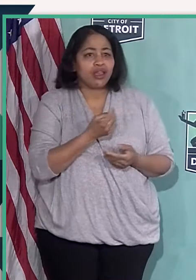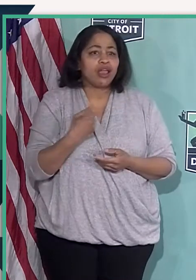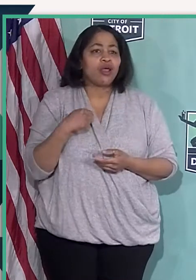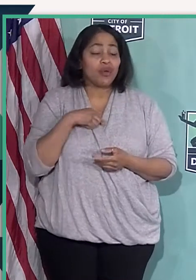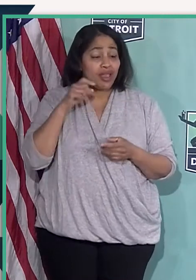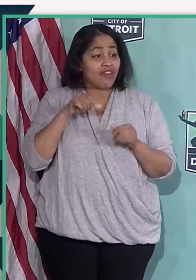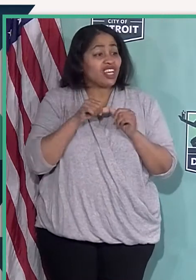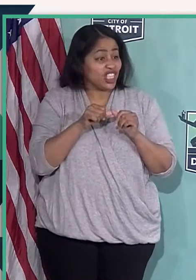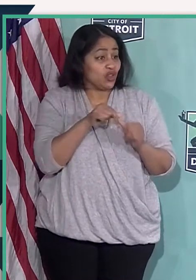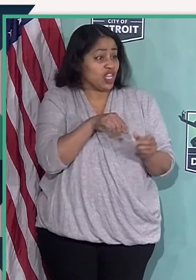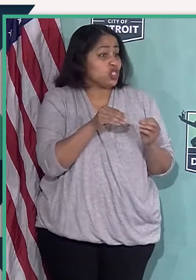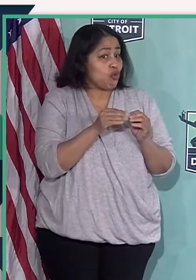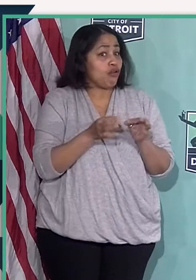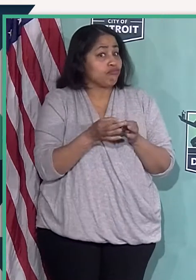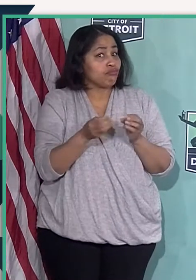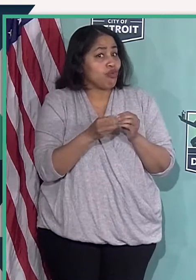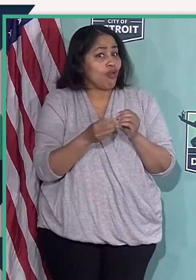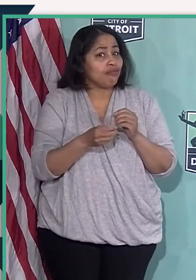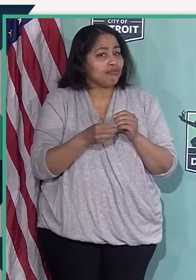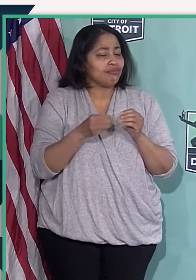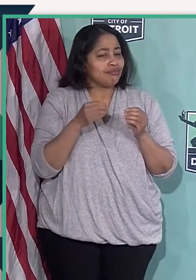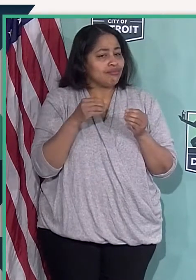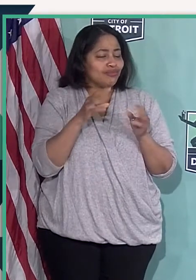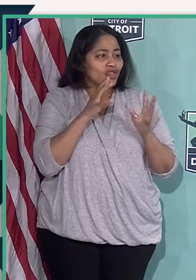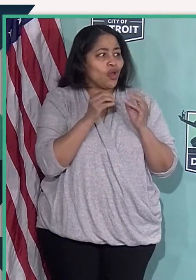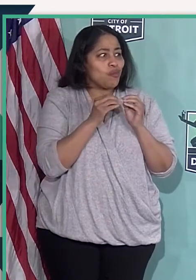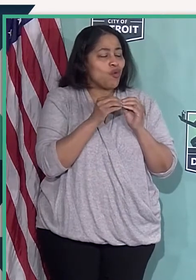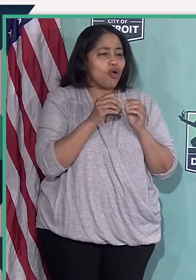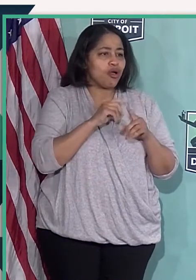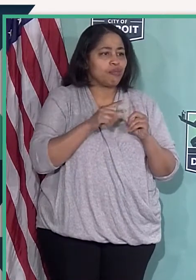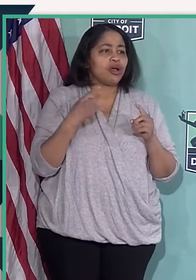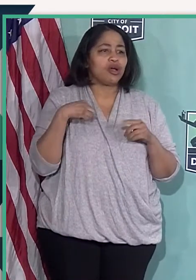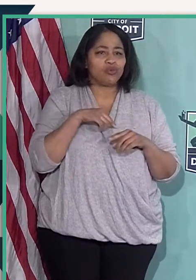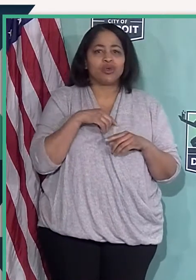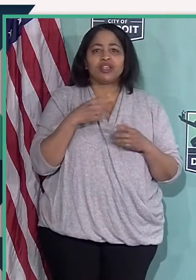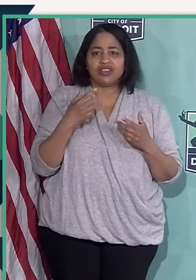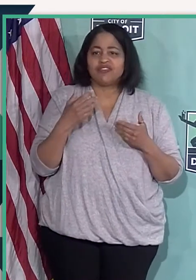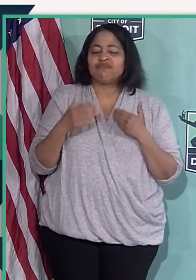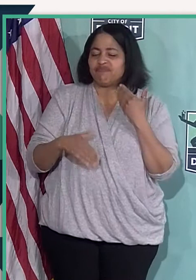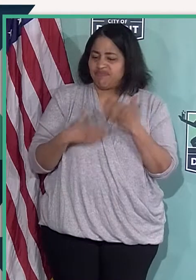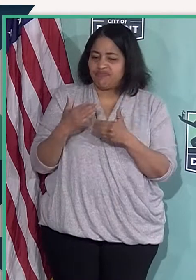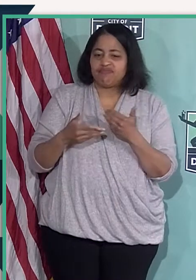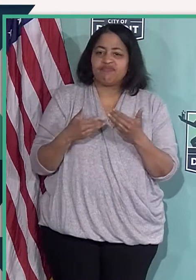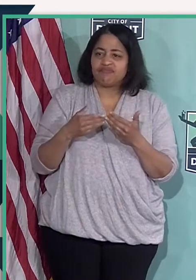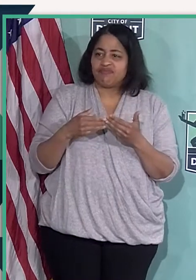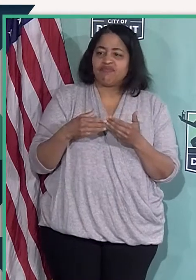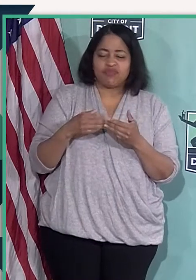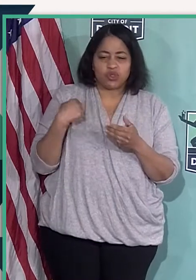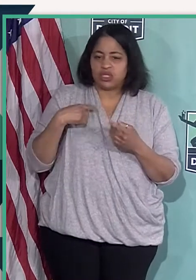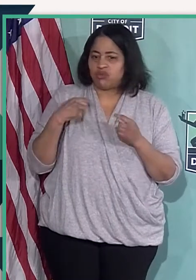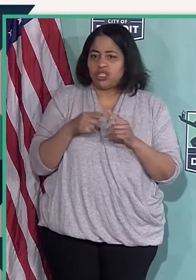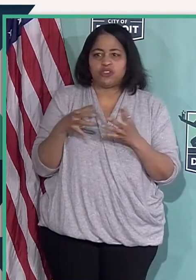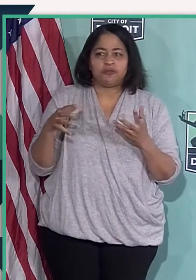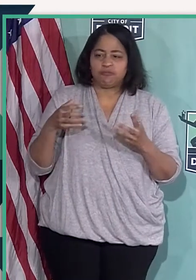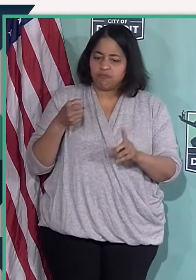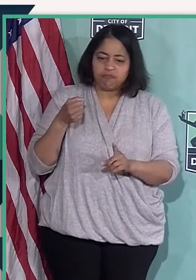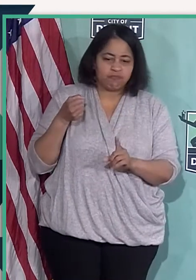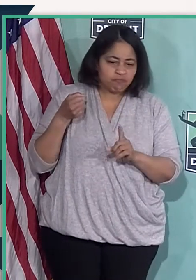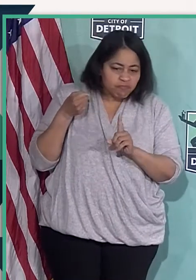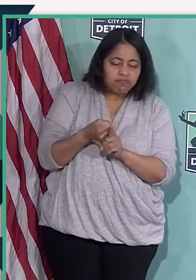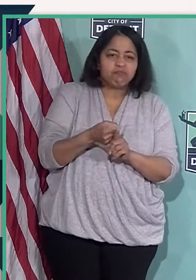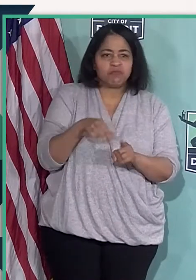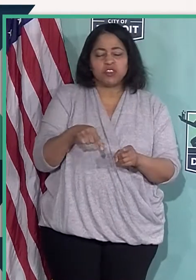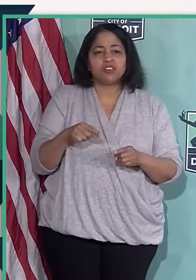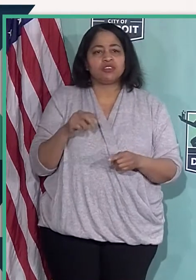have to continue this a little bit longer, but we're gaining ground on this virus. One of